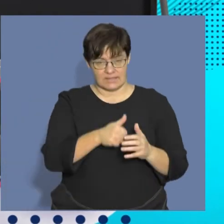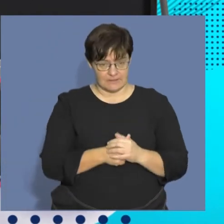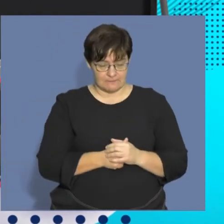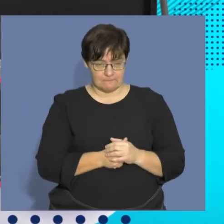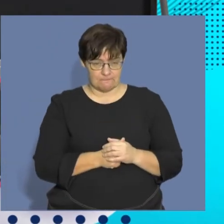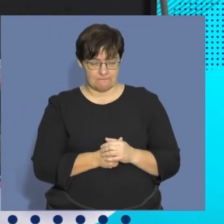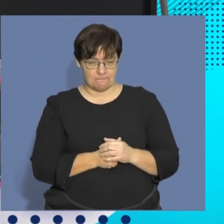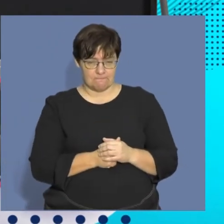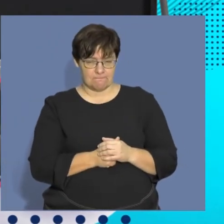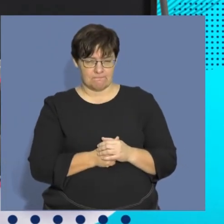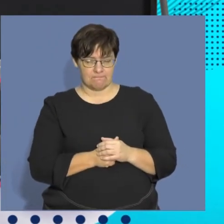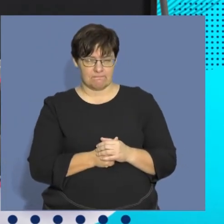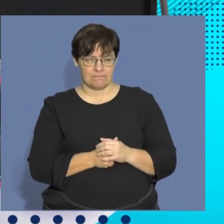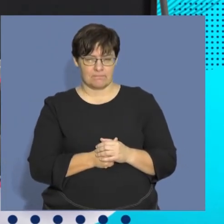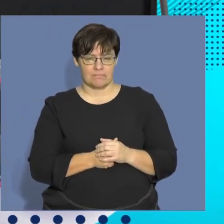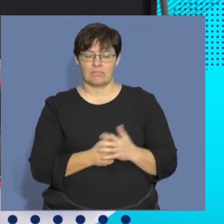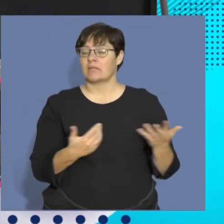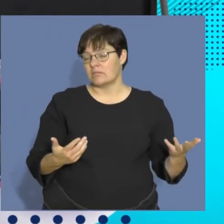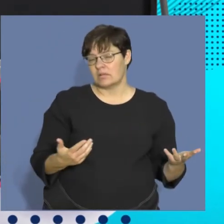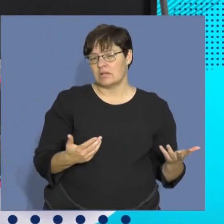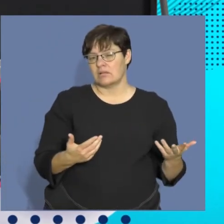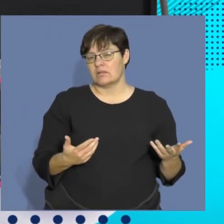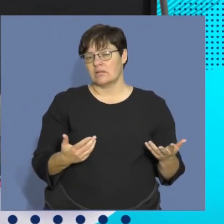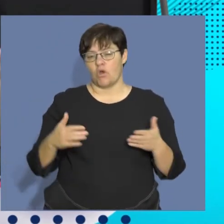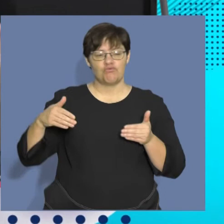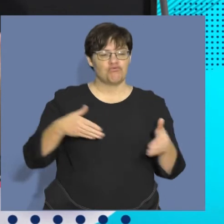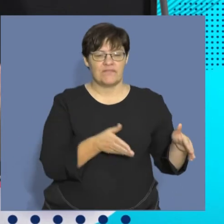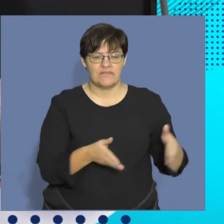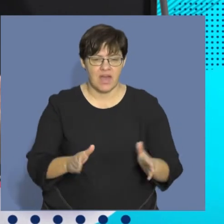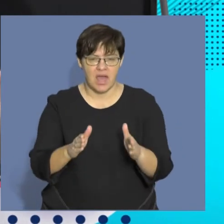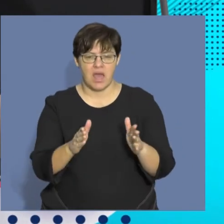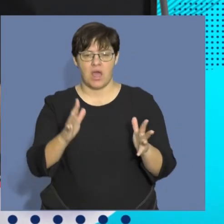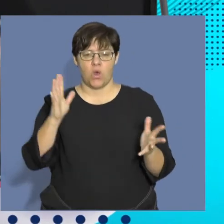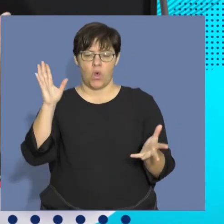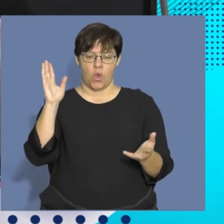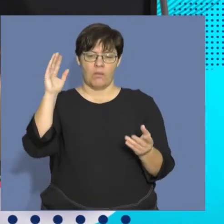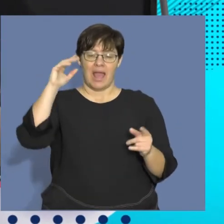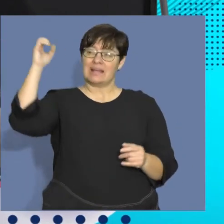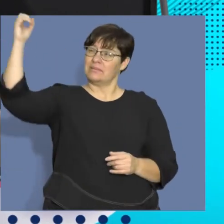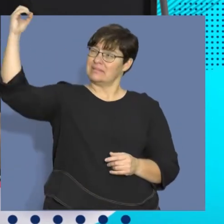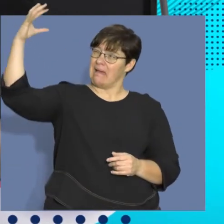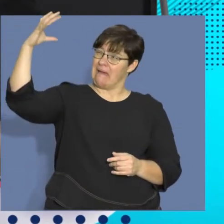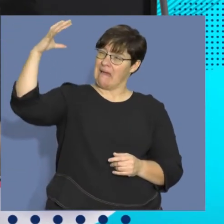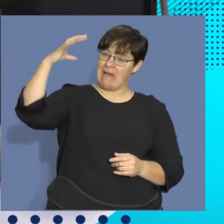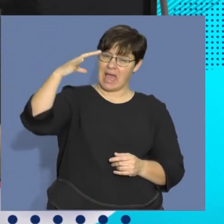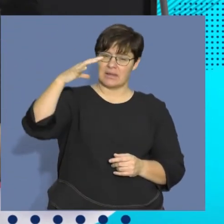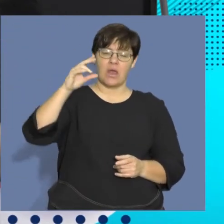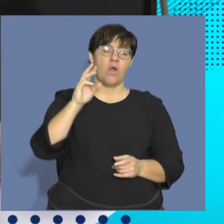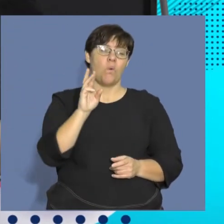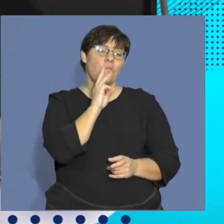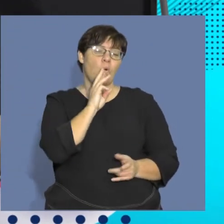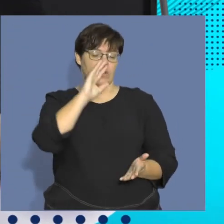in that population. So when we talk about rivers drying up in the summer